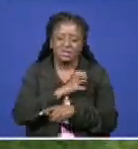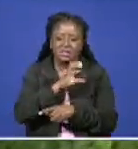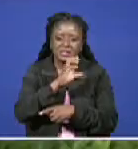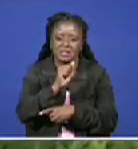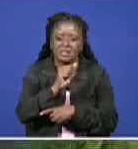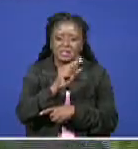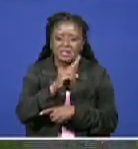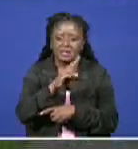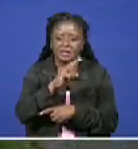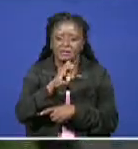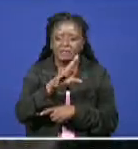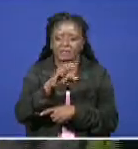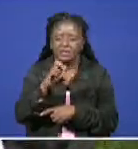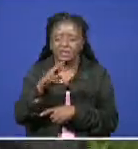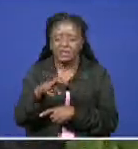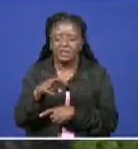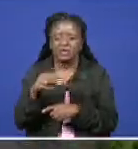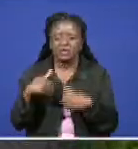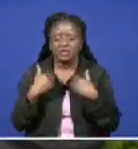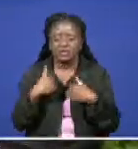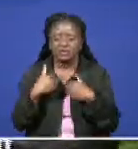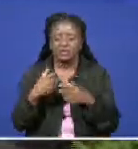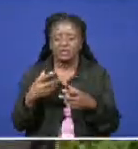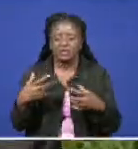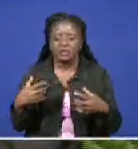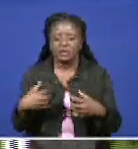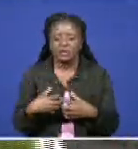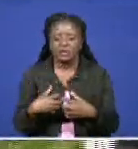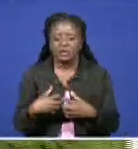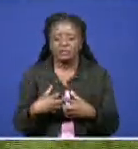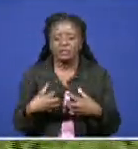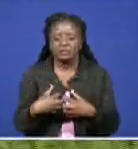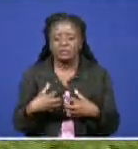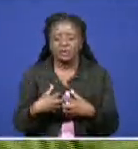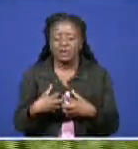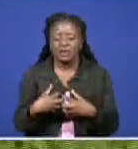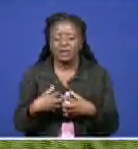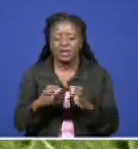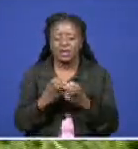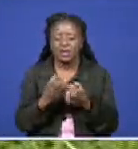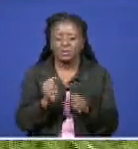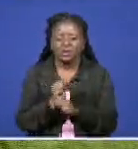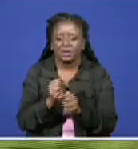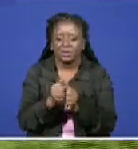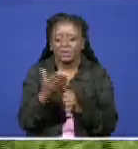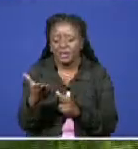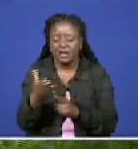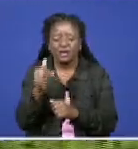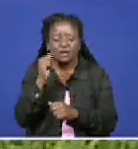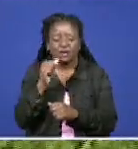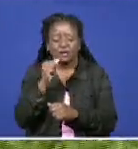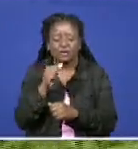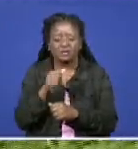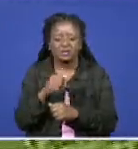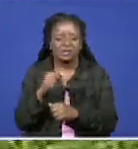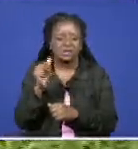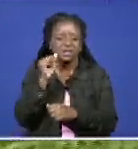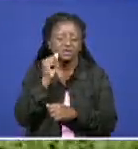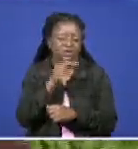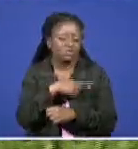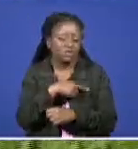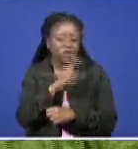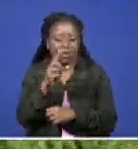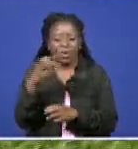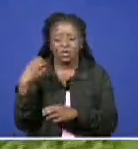skills with the girls in preparation for the upcoming season. Ariel Rowell is one of the coaches helping them.